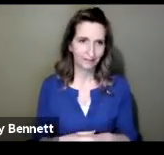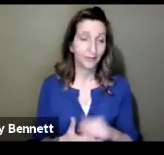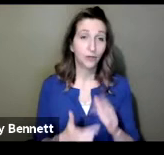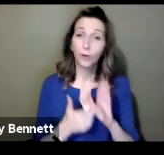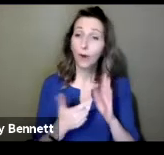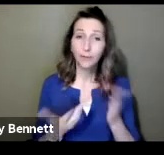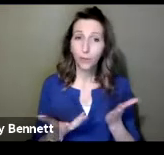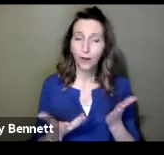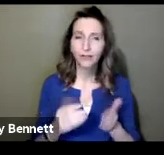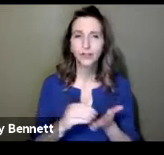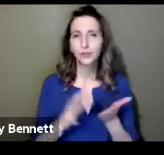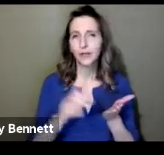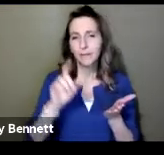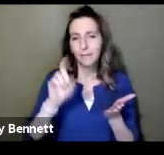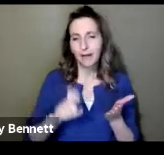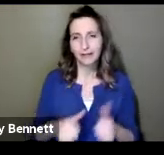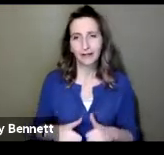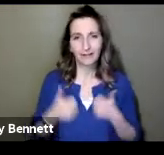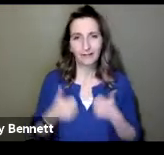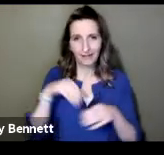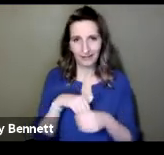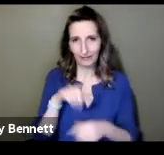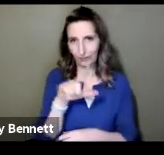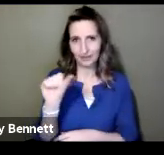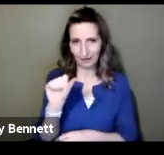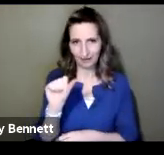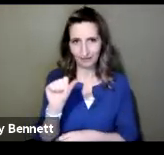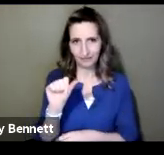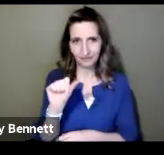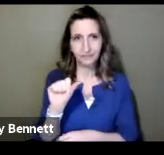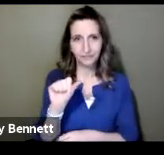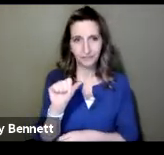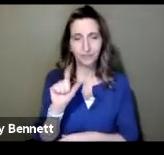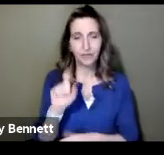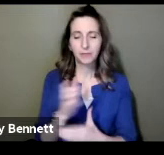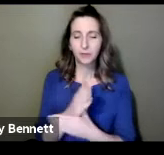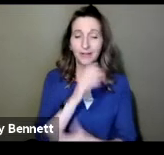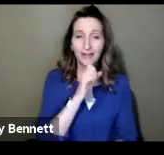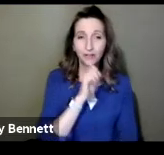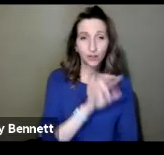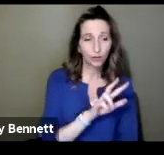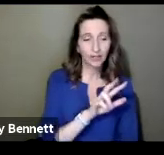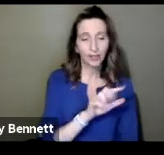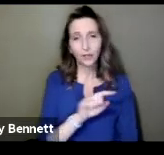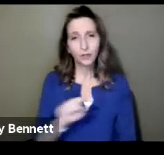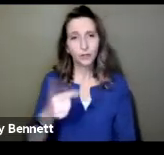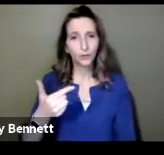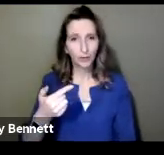Requirements: students must be a resident of Louisiana between the ages of 3 and